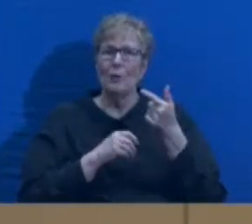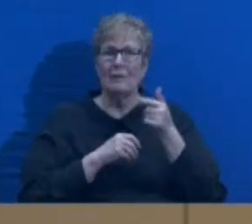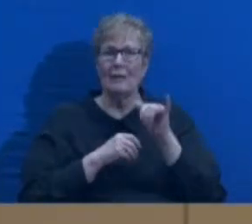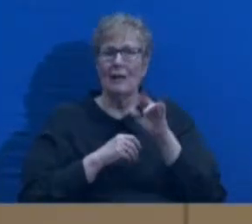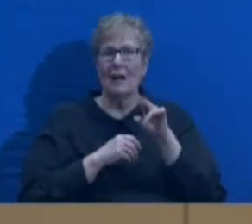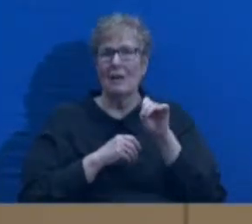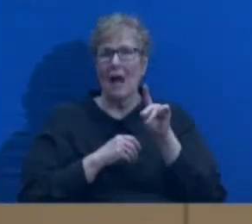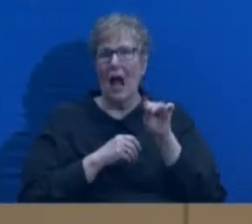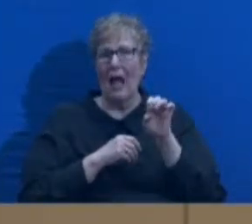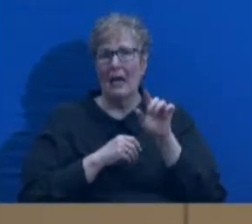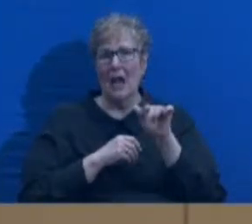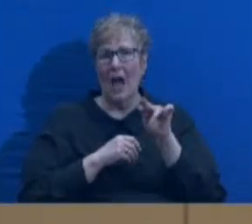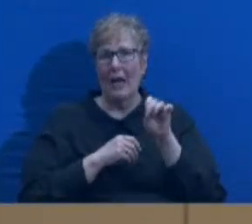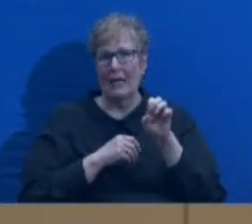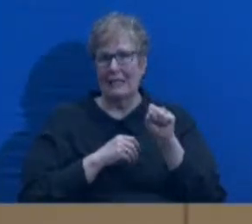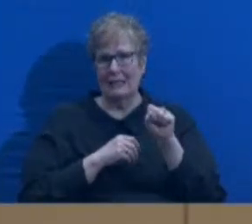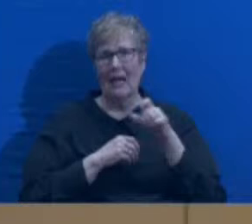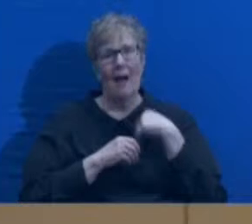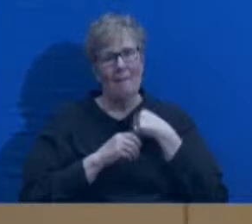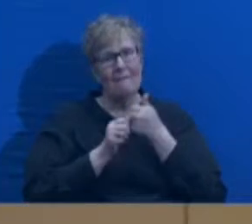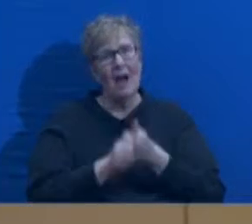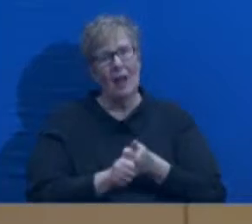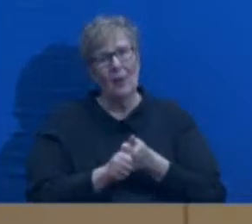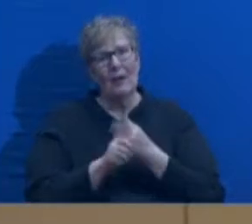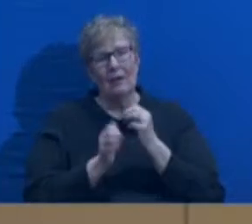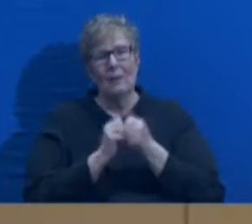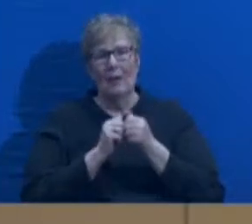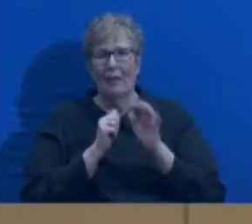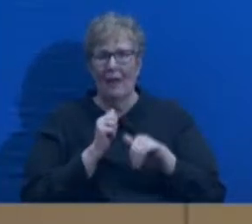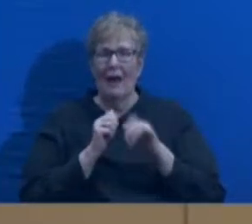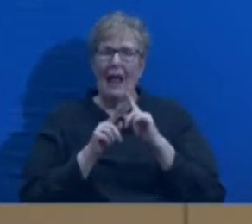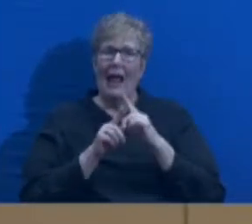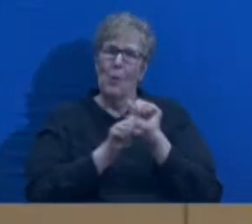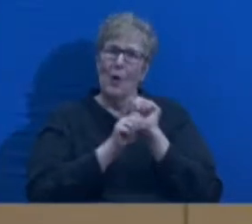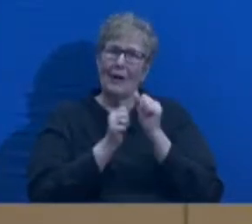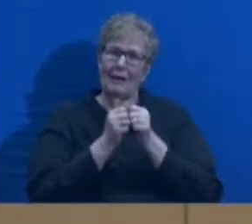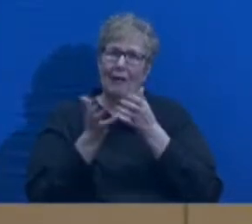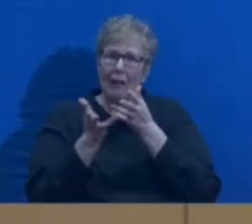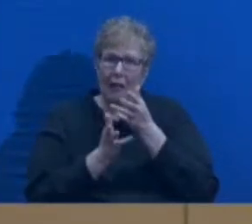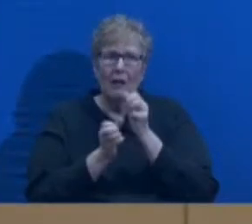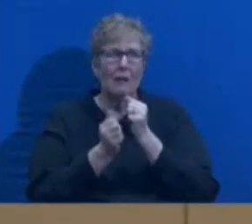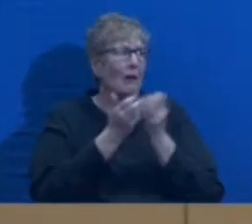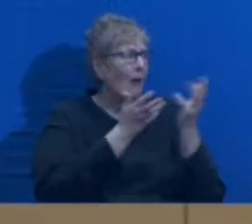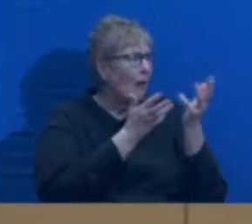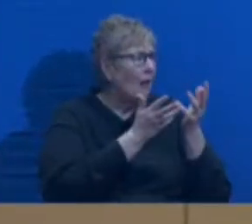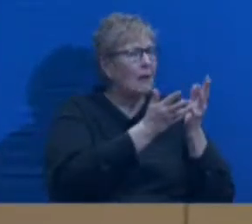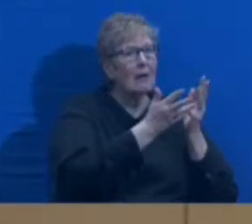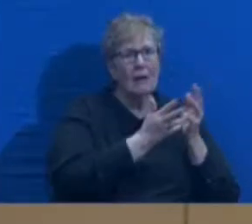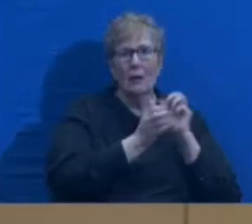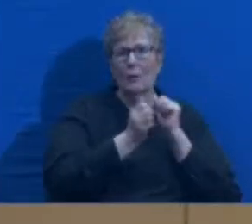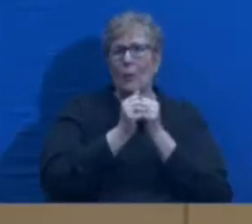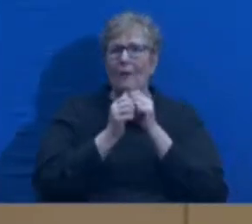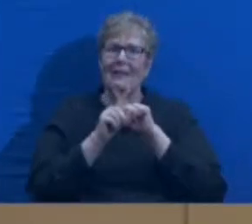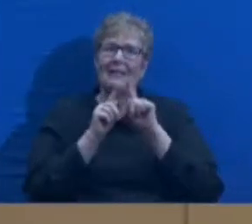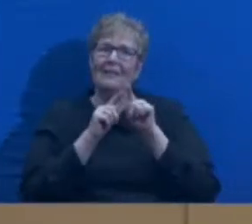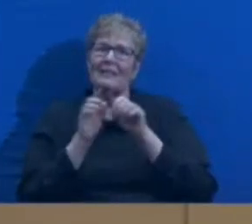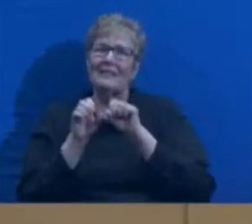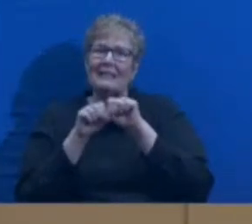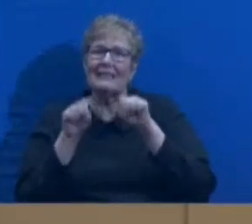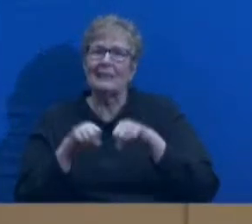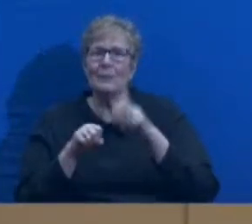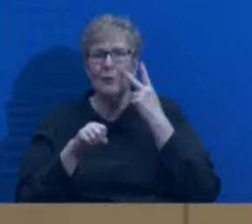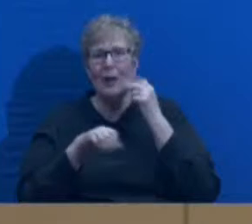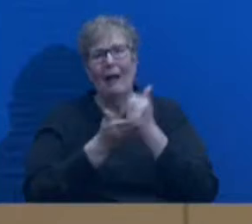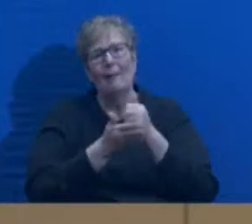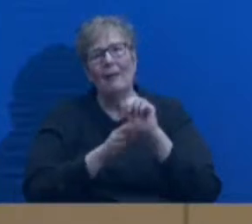guidelines and those recommendations and working with the different systems in the county to help them come up with a plan to do